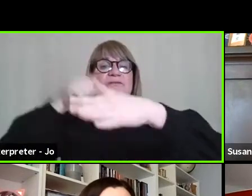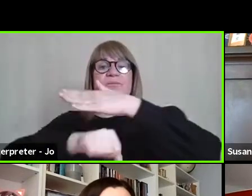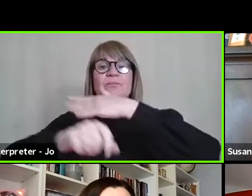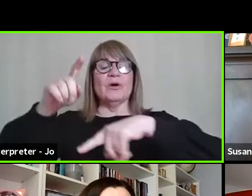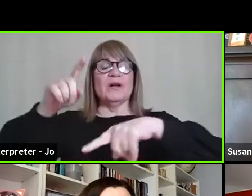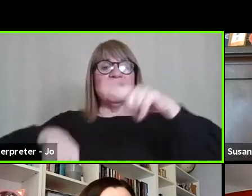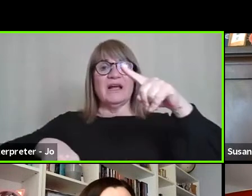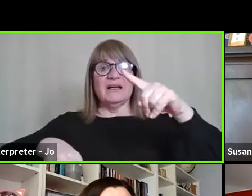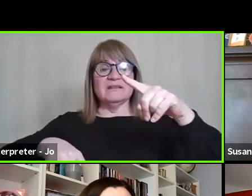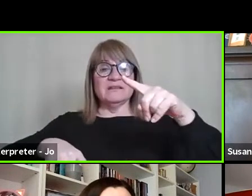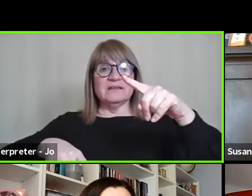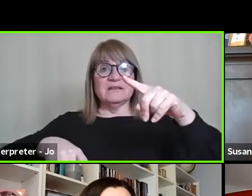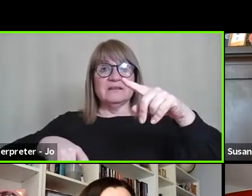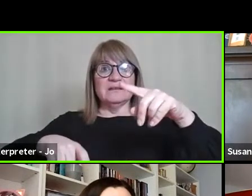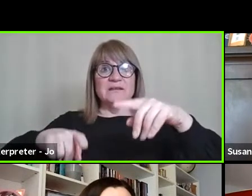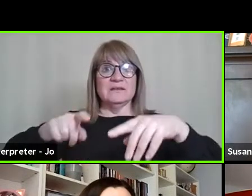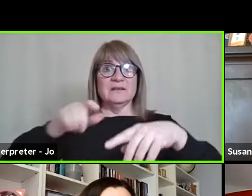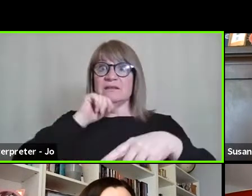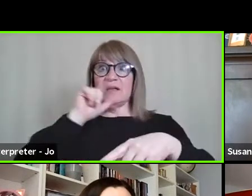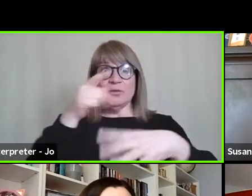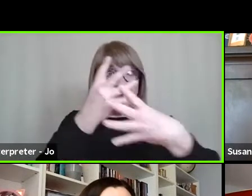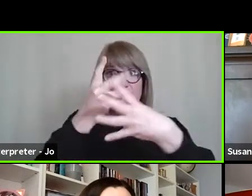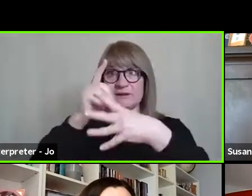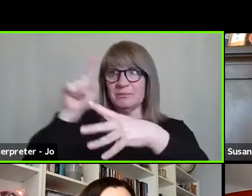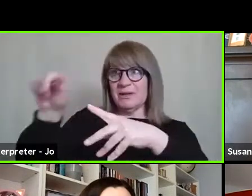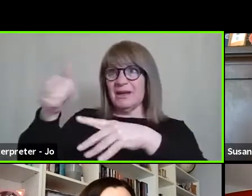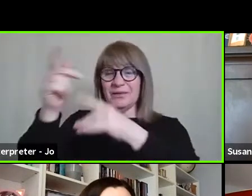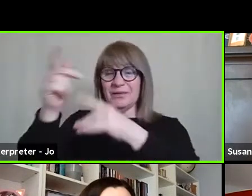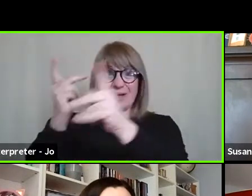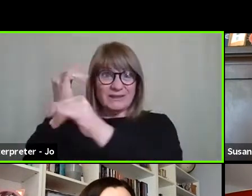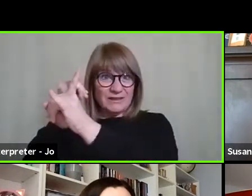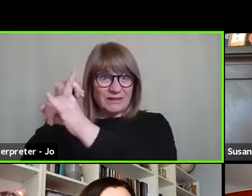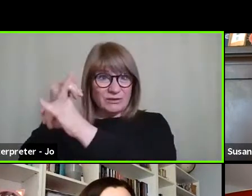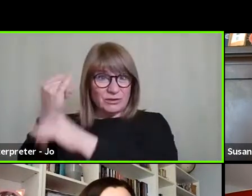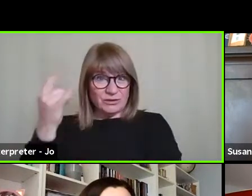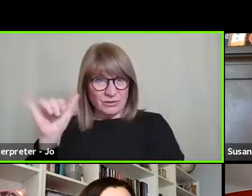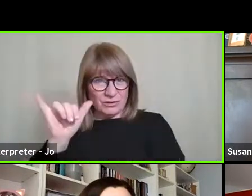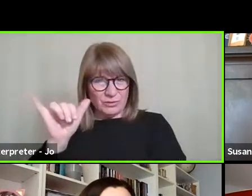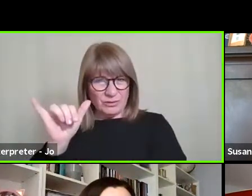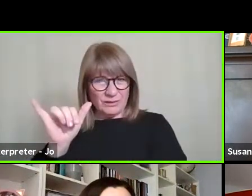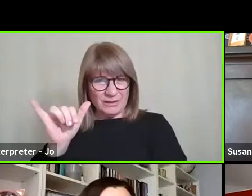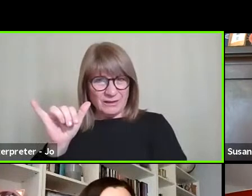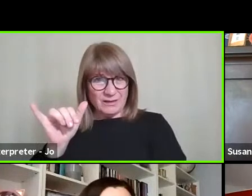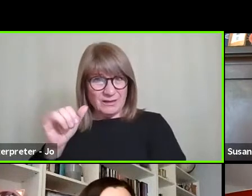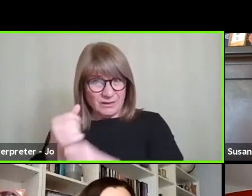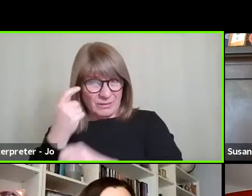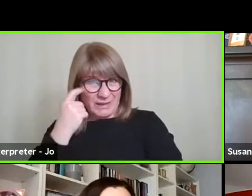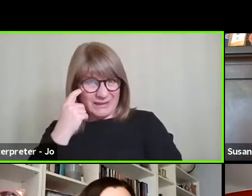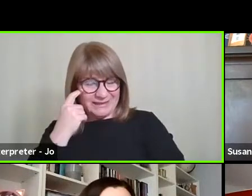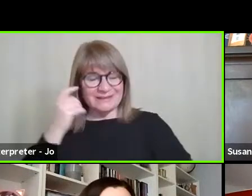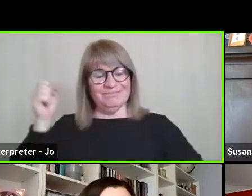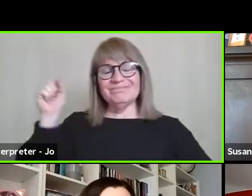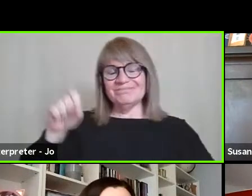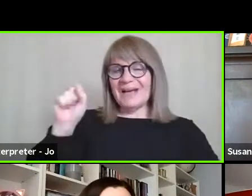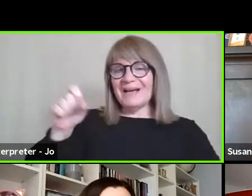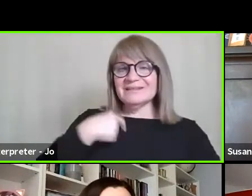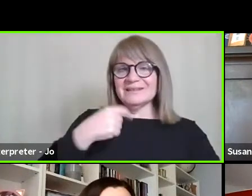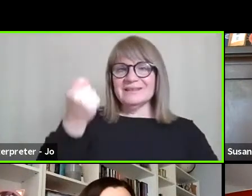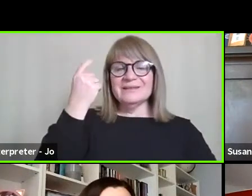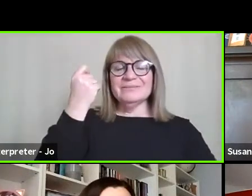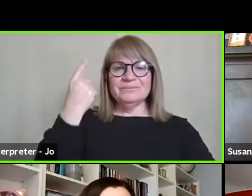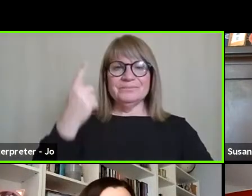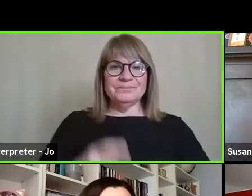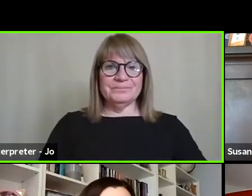too does my question make sense yeah it does make sense and um that's what speaking